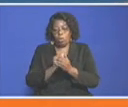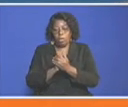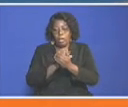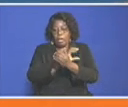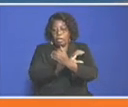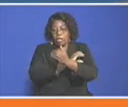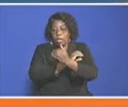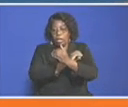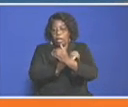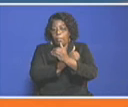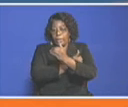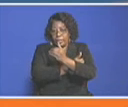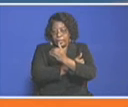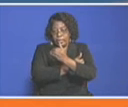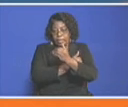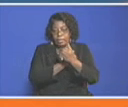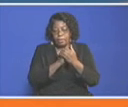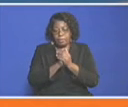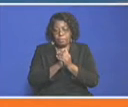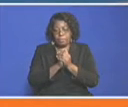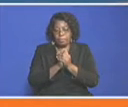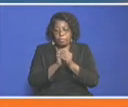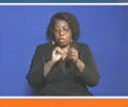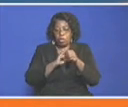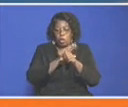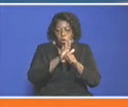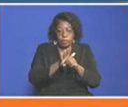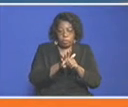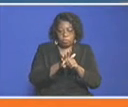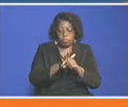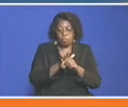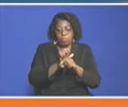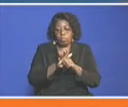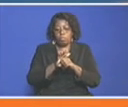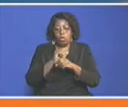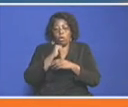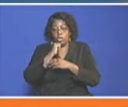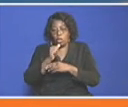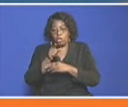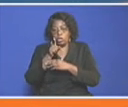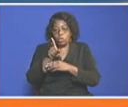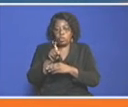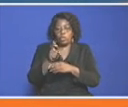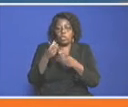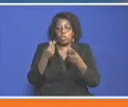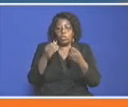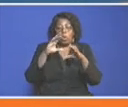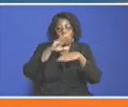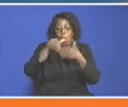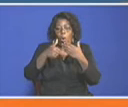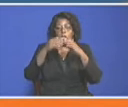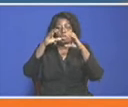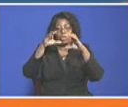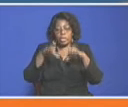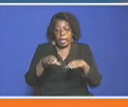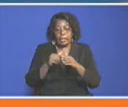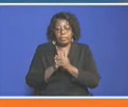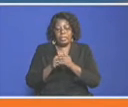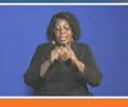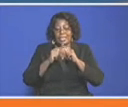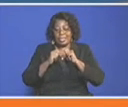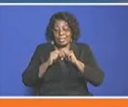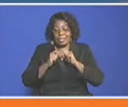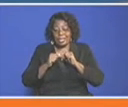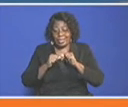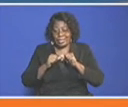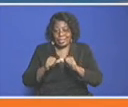comorbidities, COVID or not, you should be doing all that you can, staying on your treatment